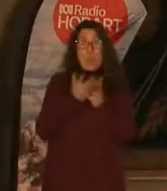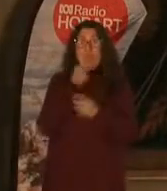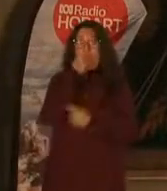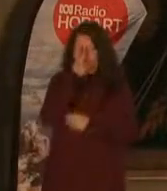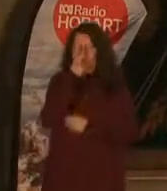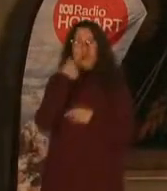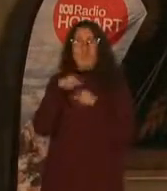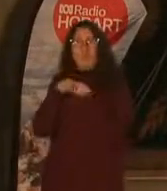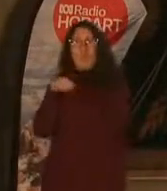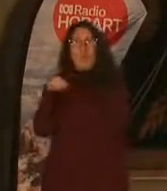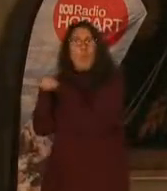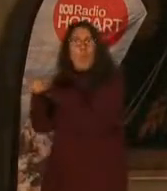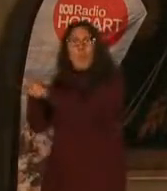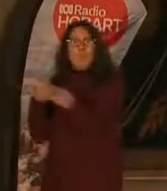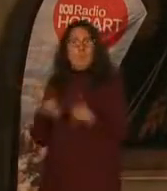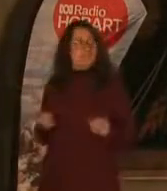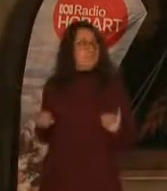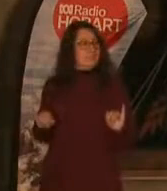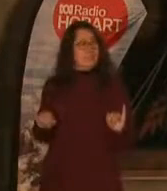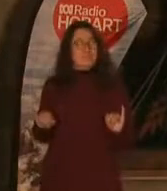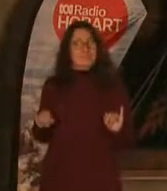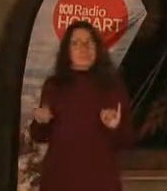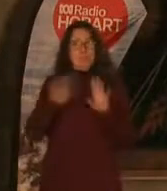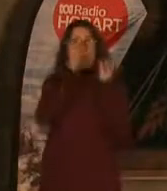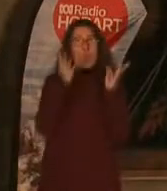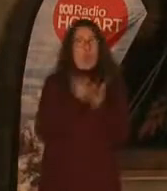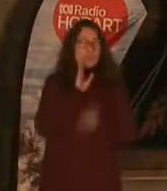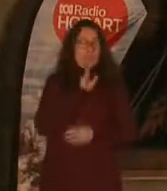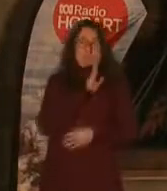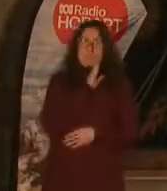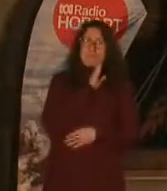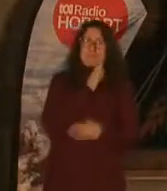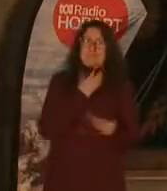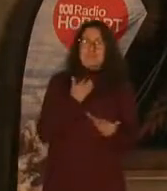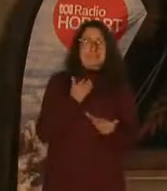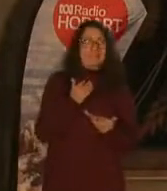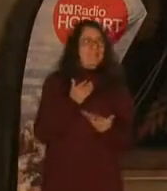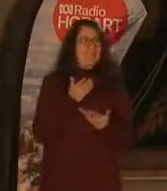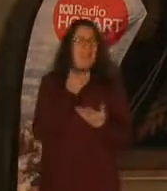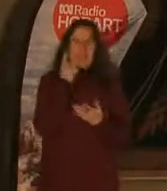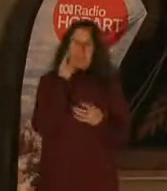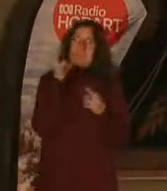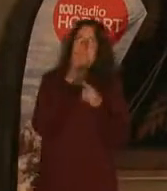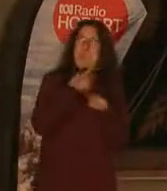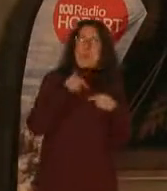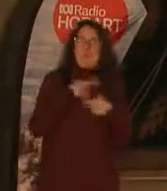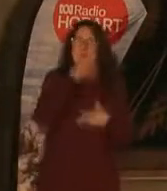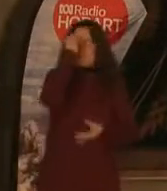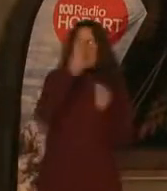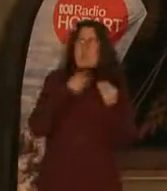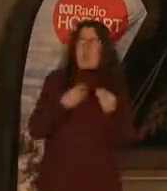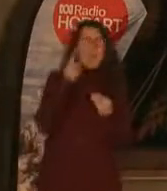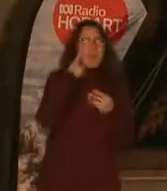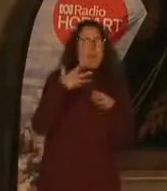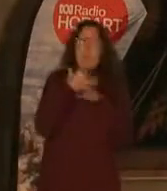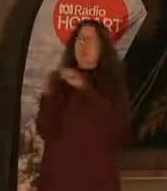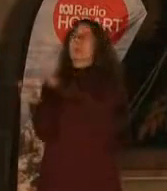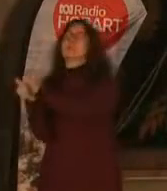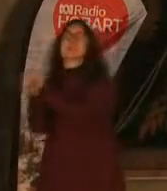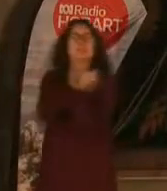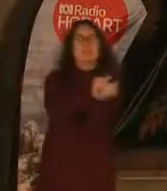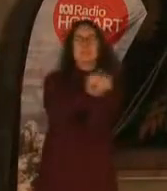yeah, if we can recognise the biases that everybody brings to research and work in a more collaborative way, we'll only have a